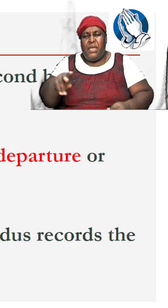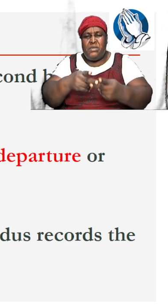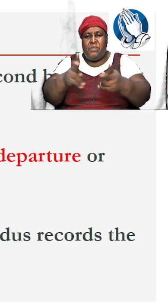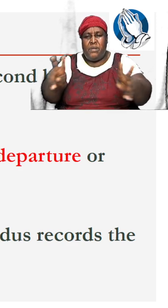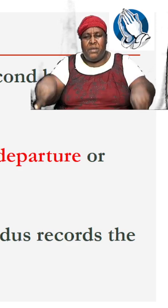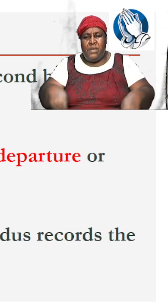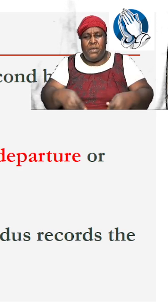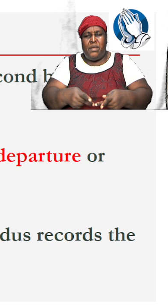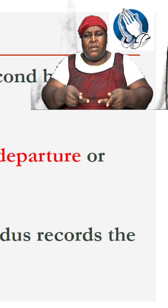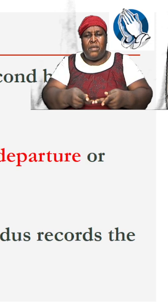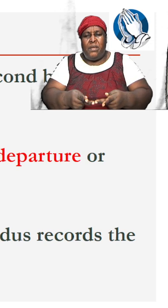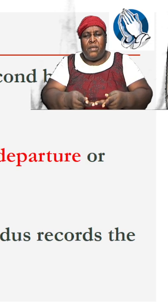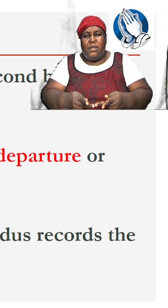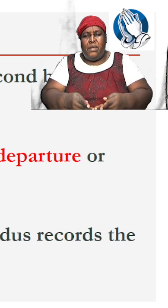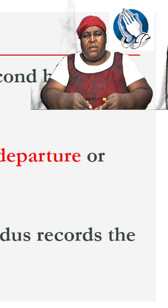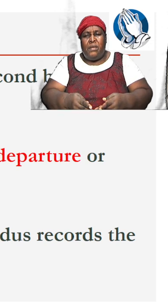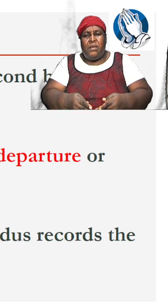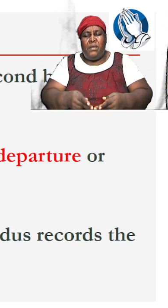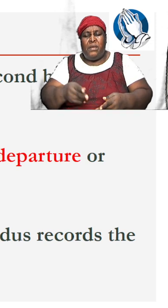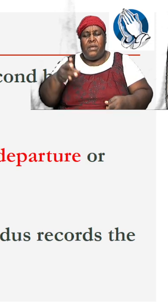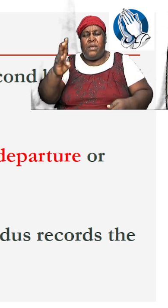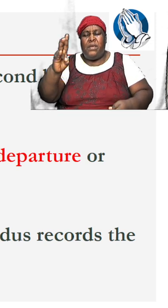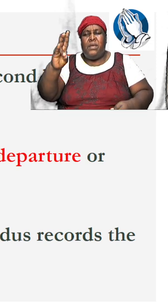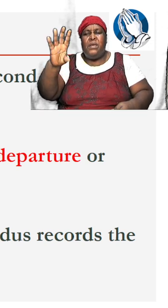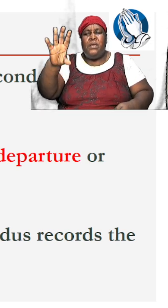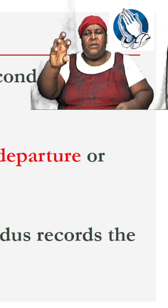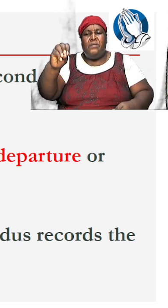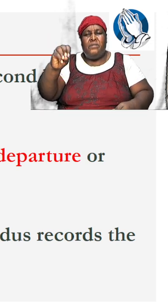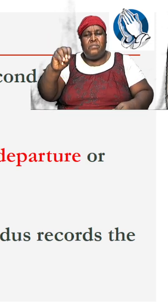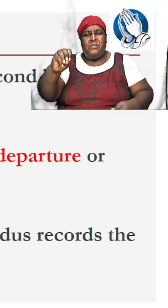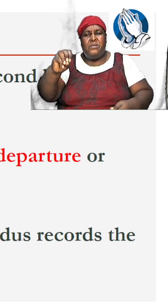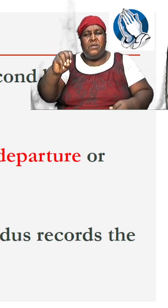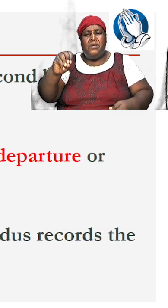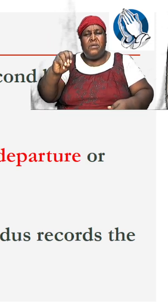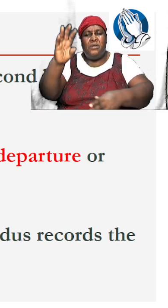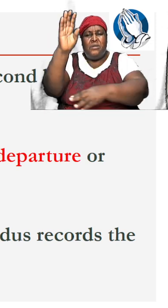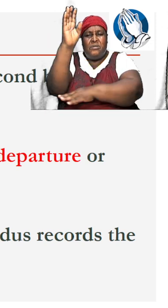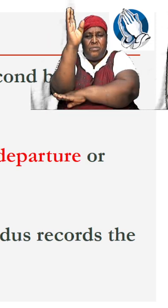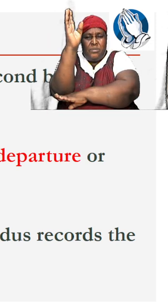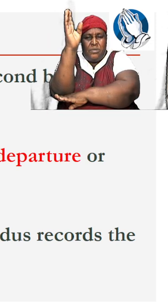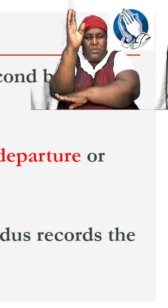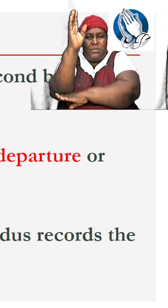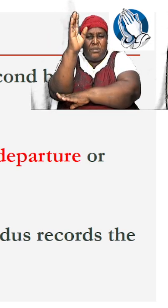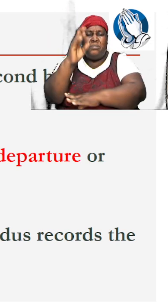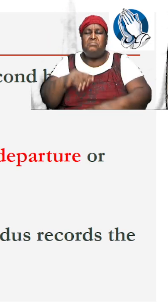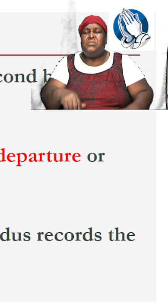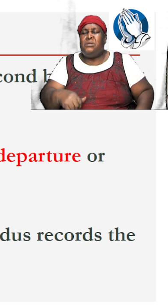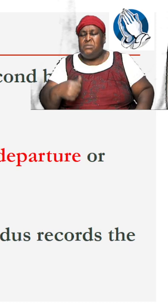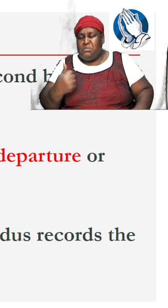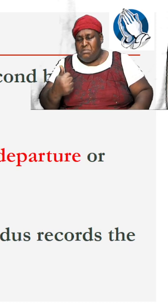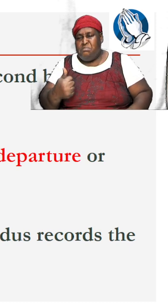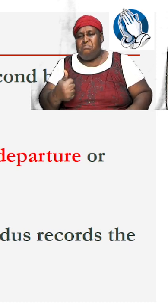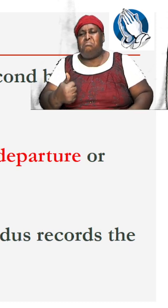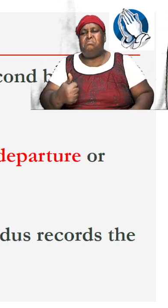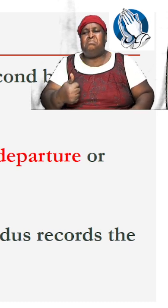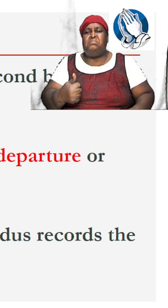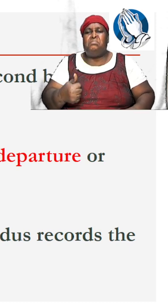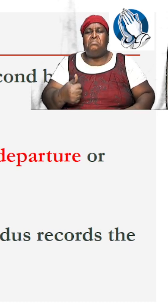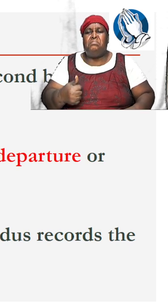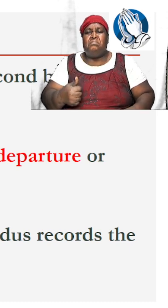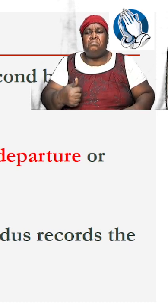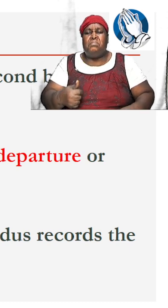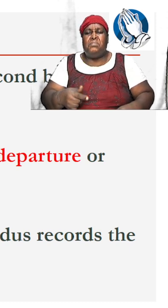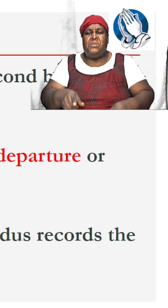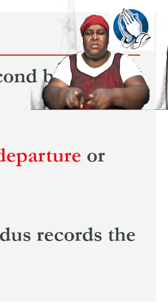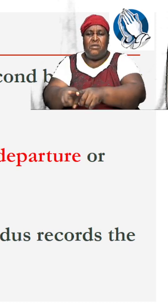and 70 palm trees. You know, it was another station that they stopped along the way. And by this time they were now